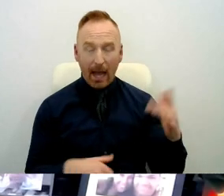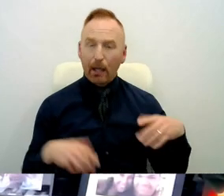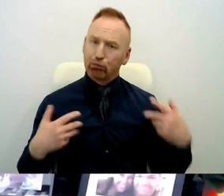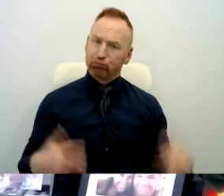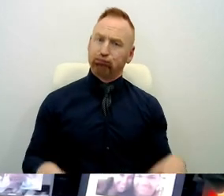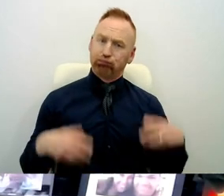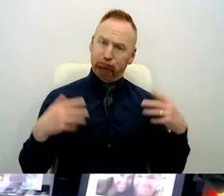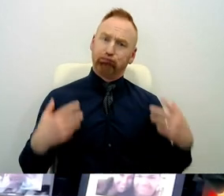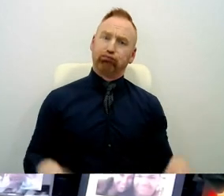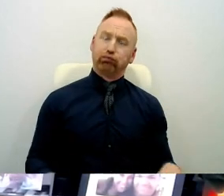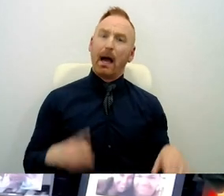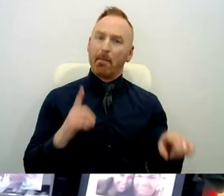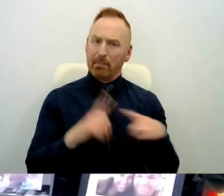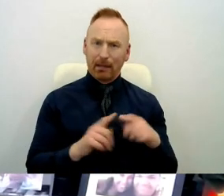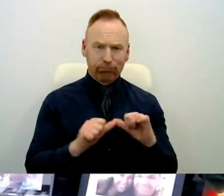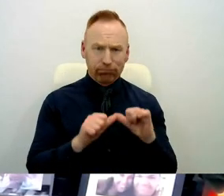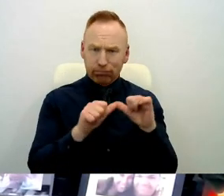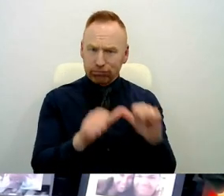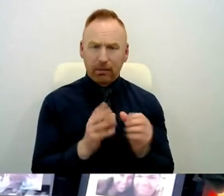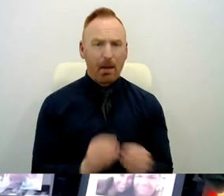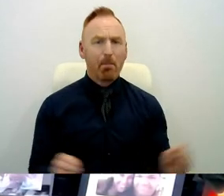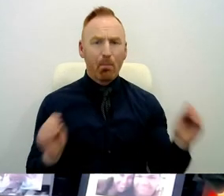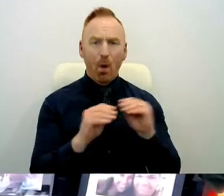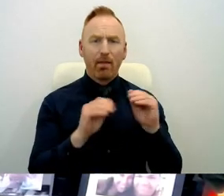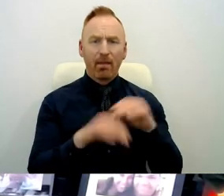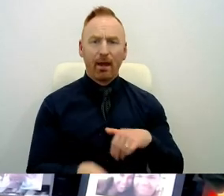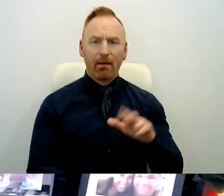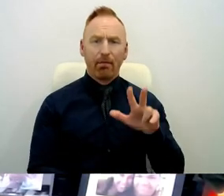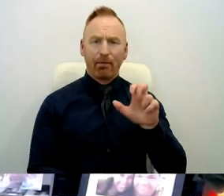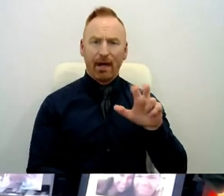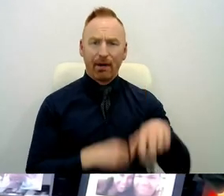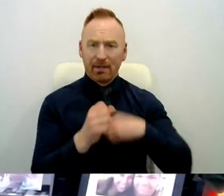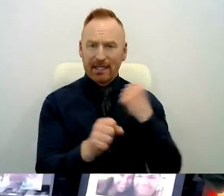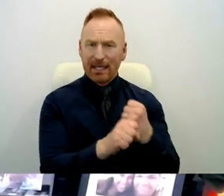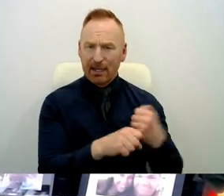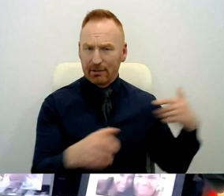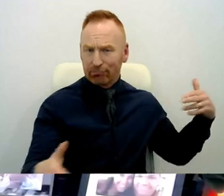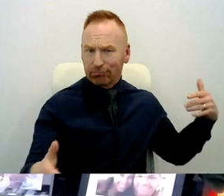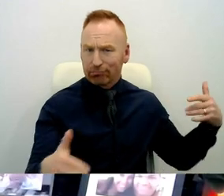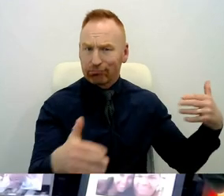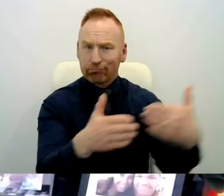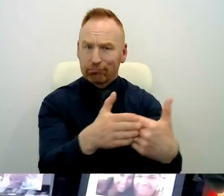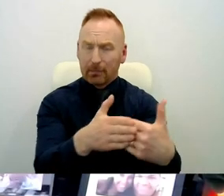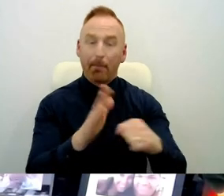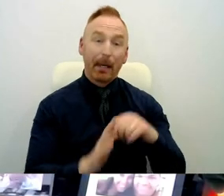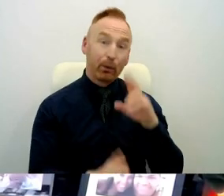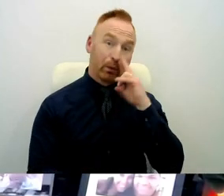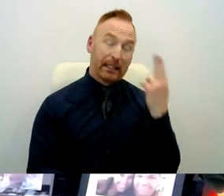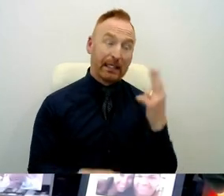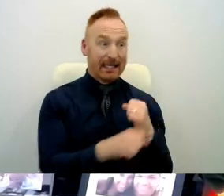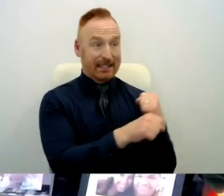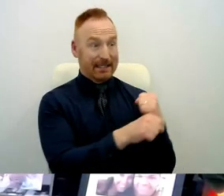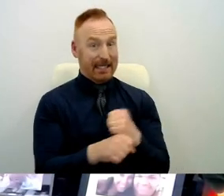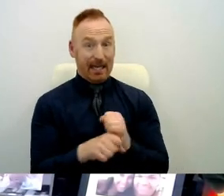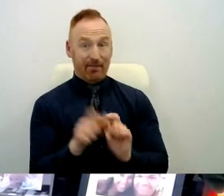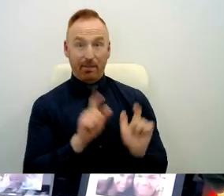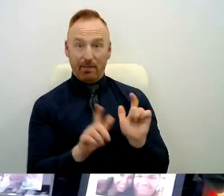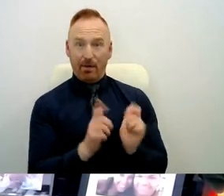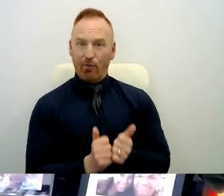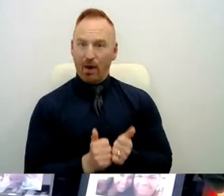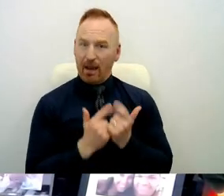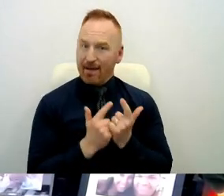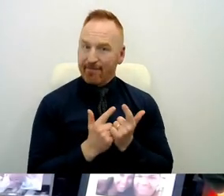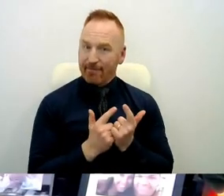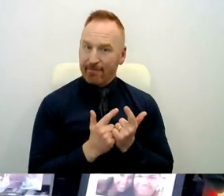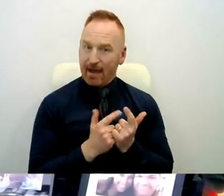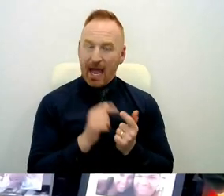its sheer scale, as well as its duration, lasting for over 300 years. It was also unique because enslaved persons remained enslaved for life